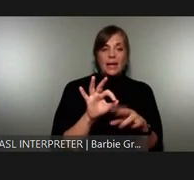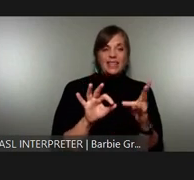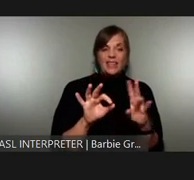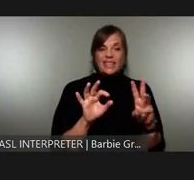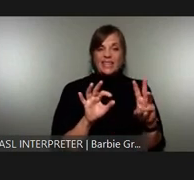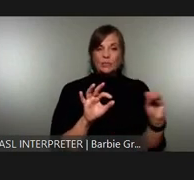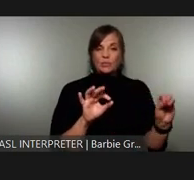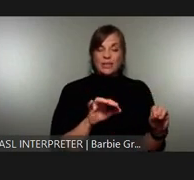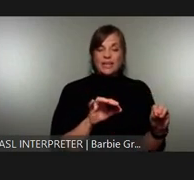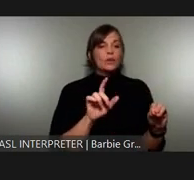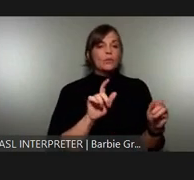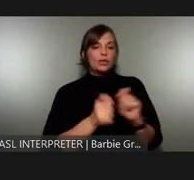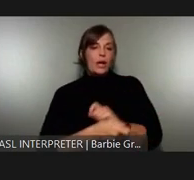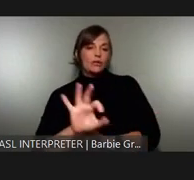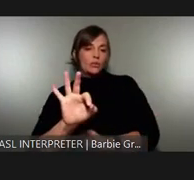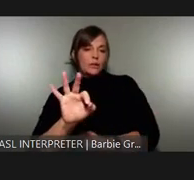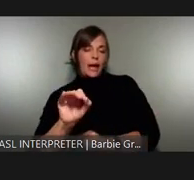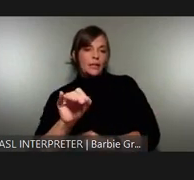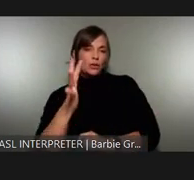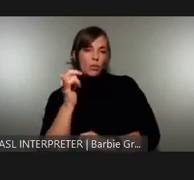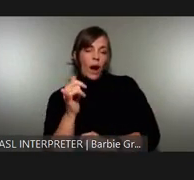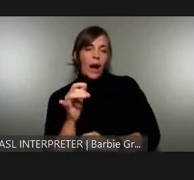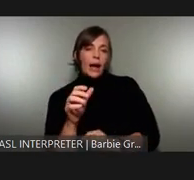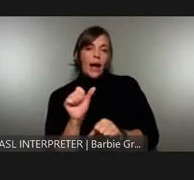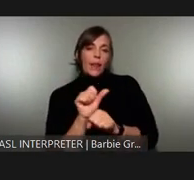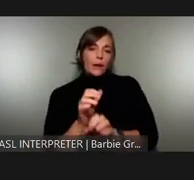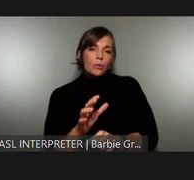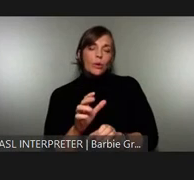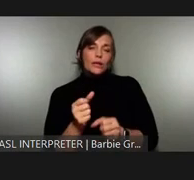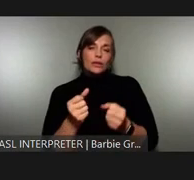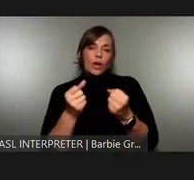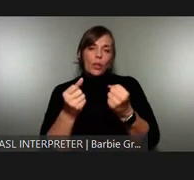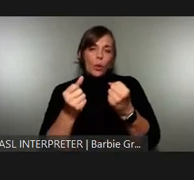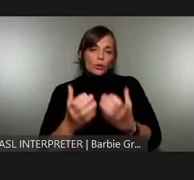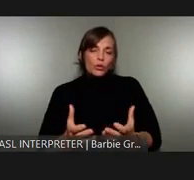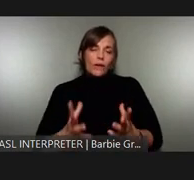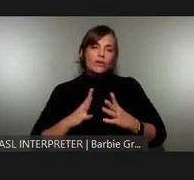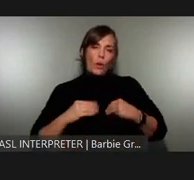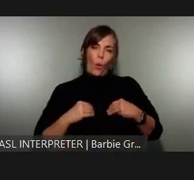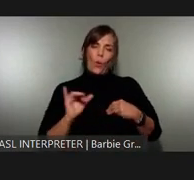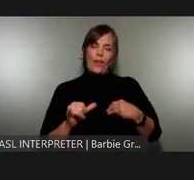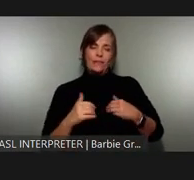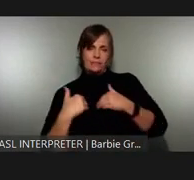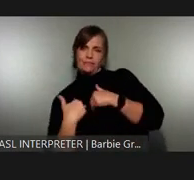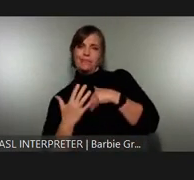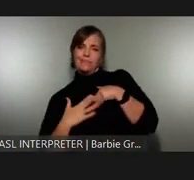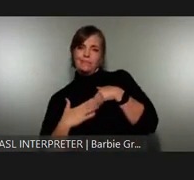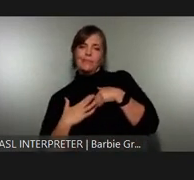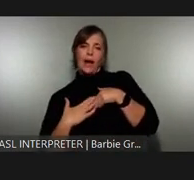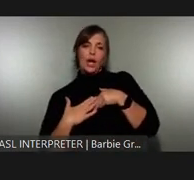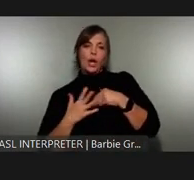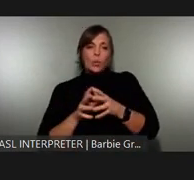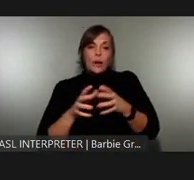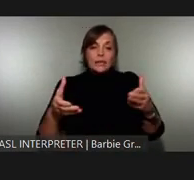low 90s because the employees, the drivers, owned that. We were able to expand service rather than slash